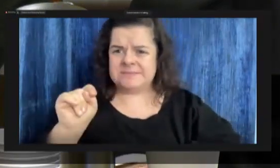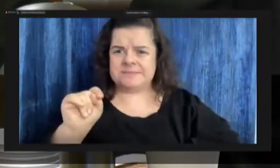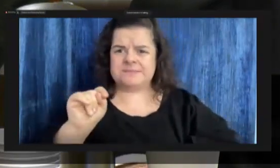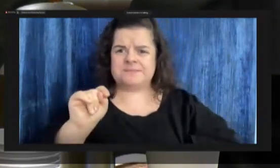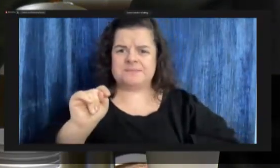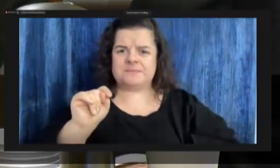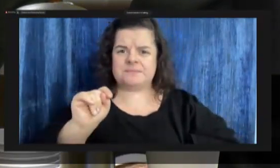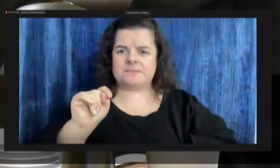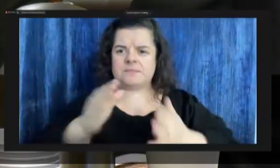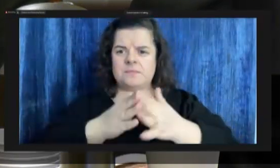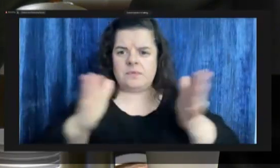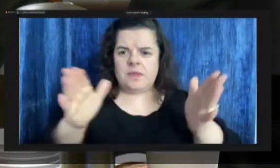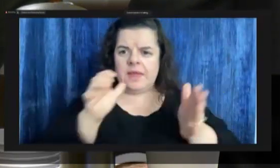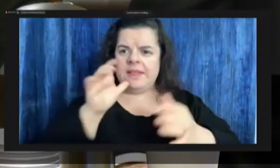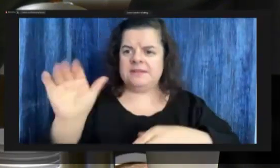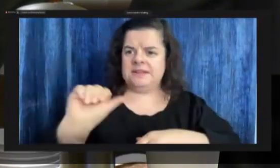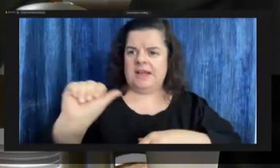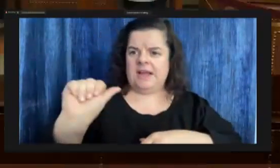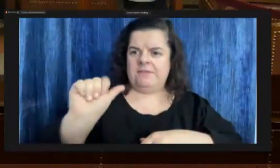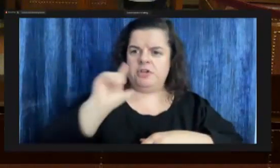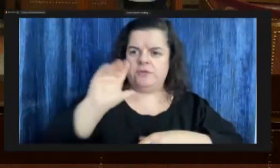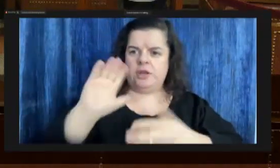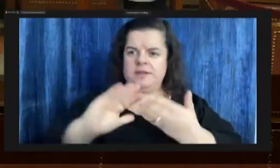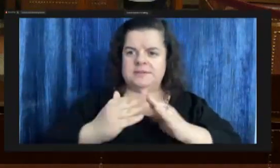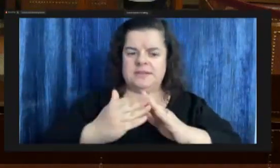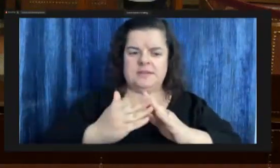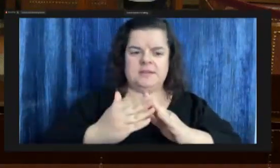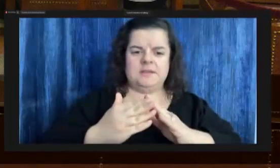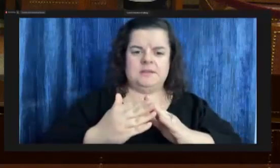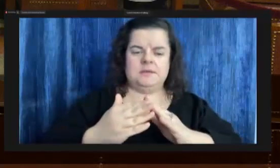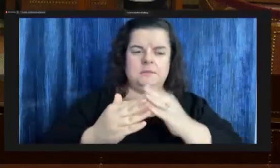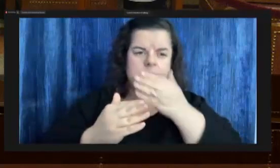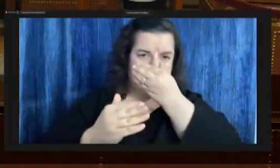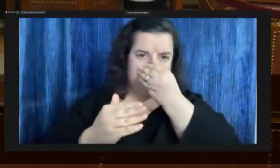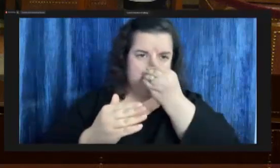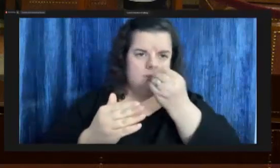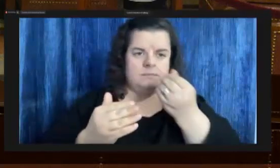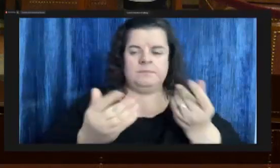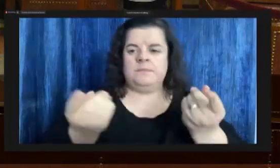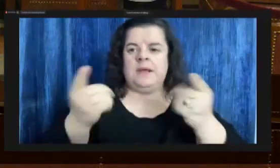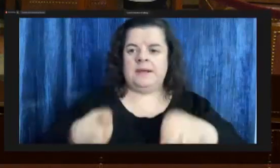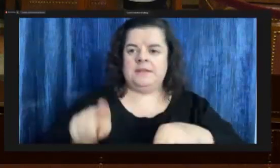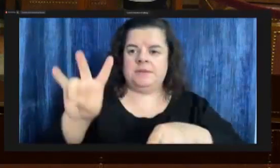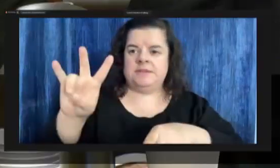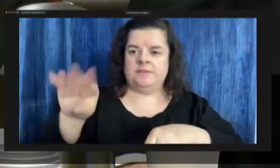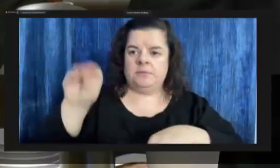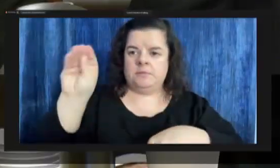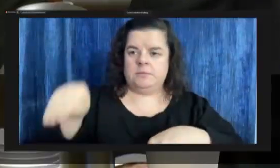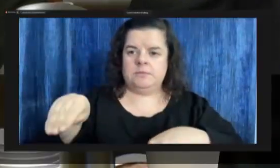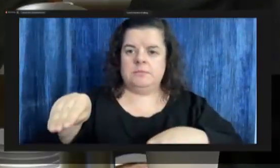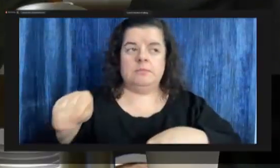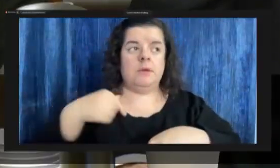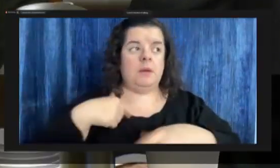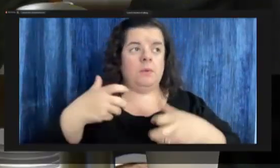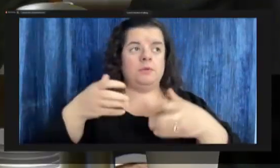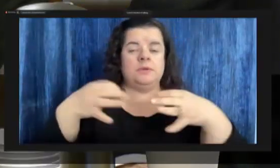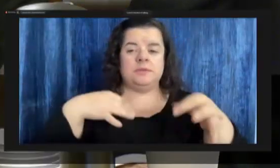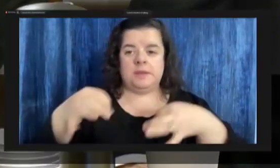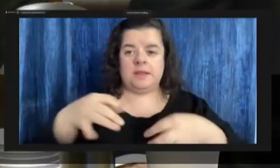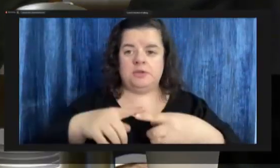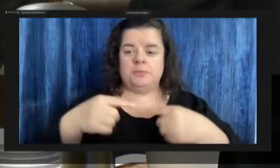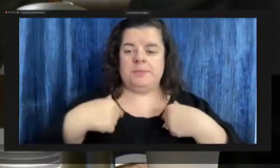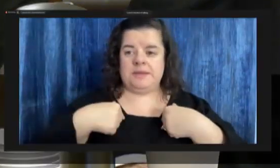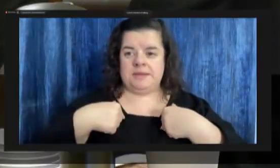So that's the average of the city. That's what we're voting on. And it ends up being 7.1. Yes. Okay. And let me explain to me, Counselor,